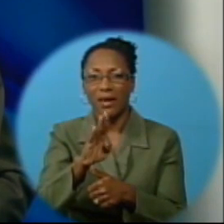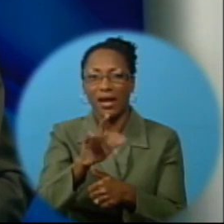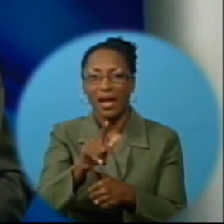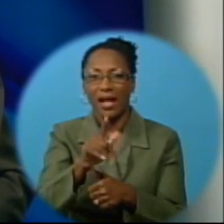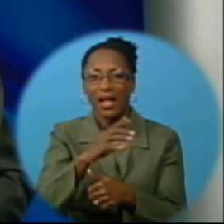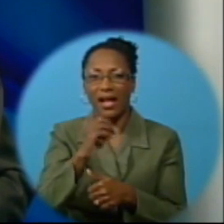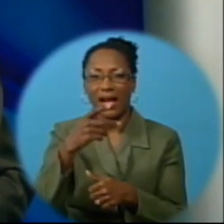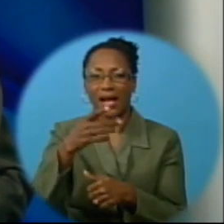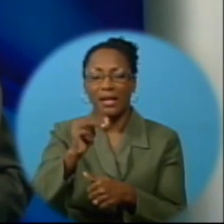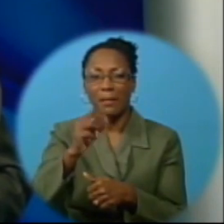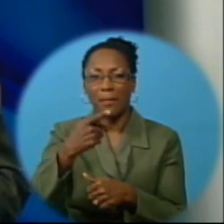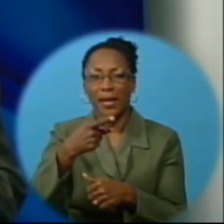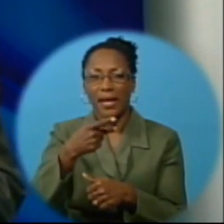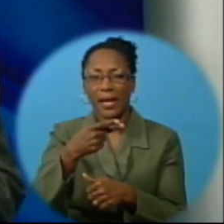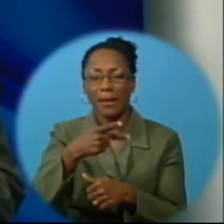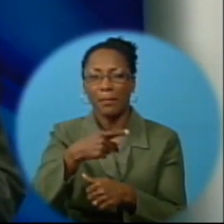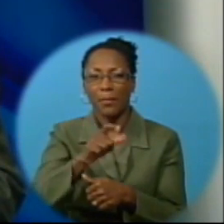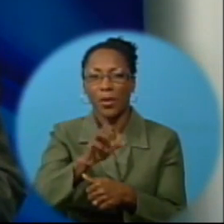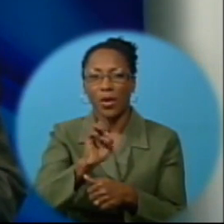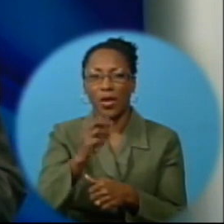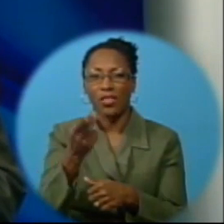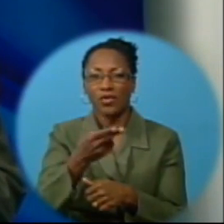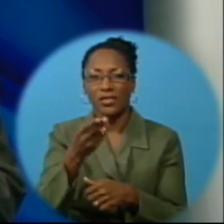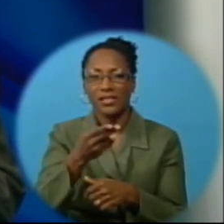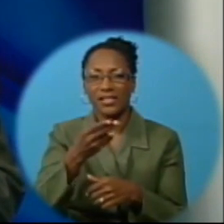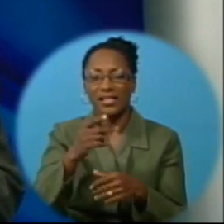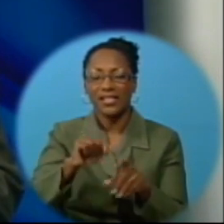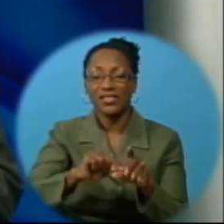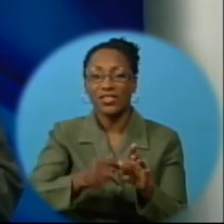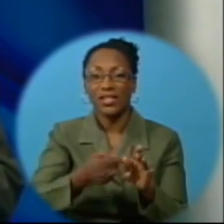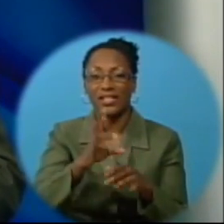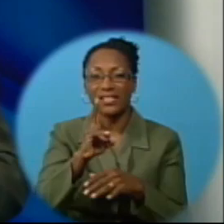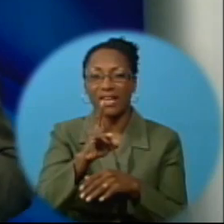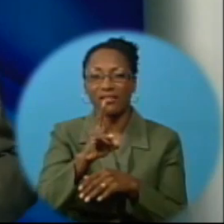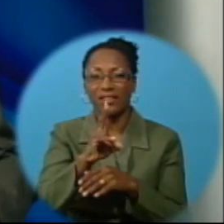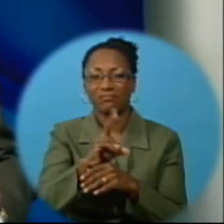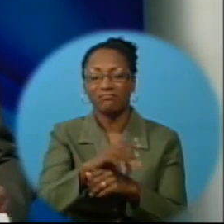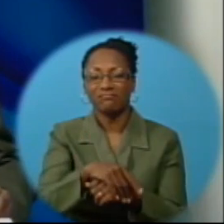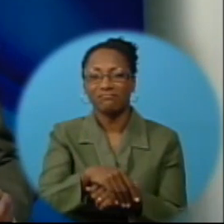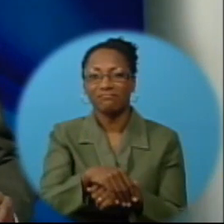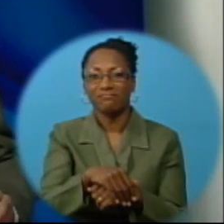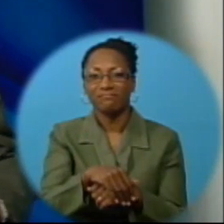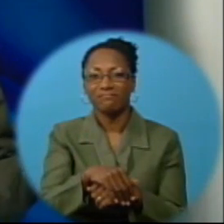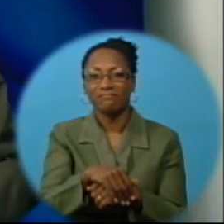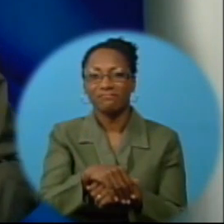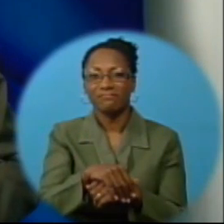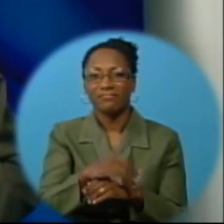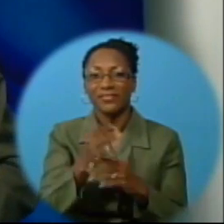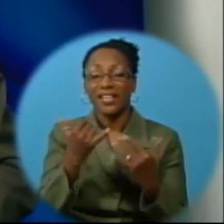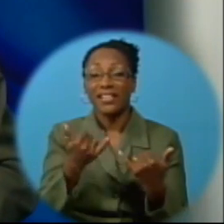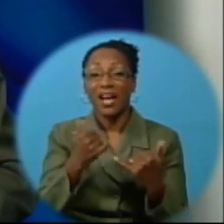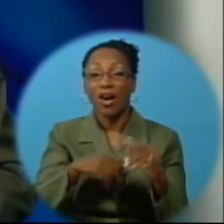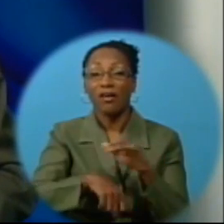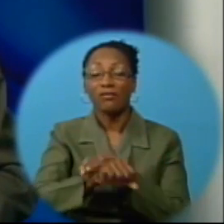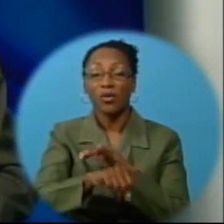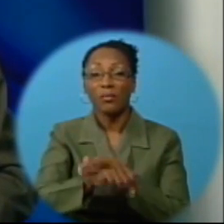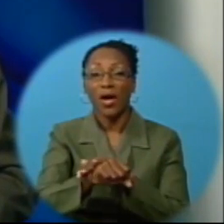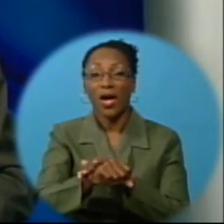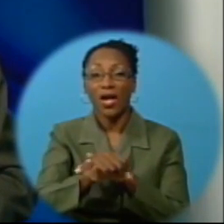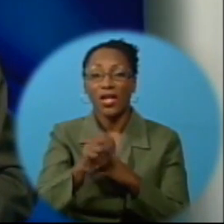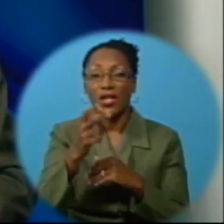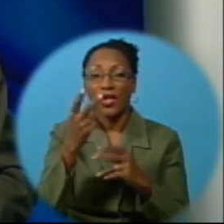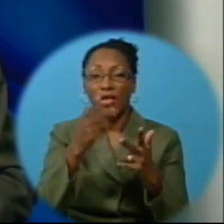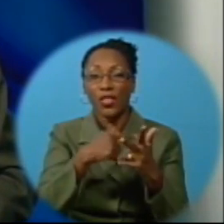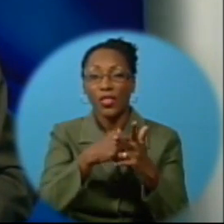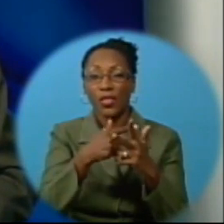will be on Thursday, also starting at 7, also at the Oval. Switching sports now to football. All the three top teams